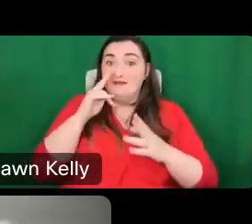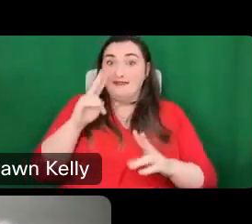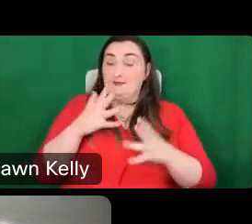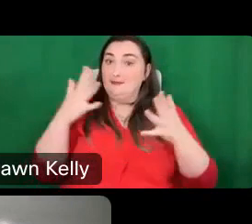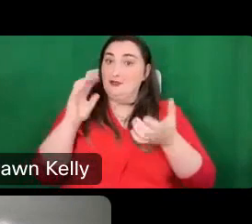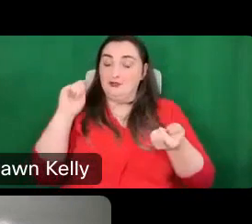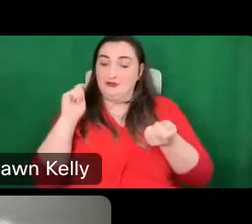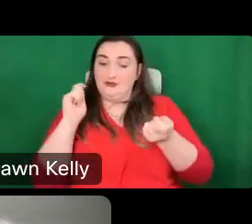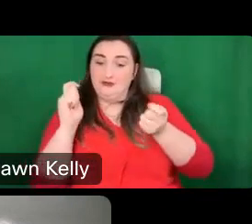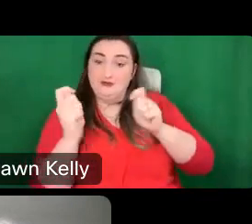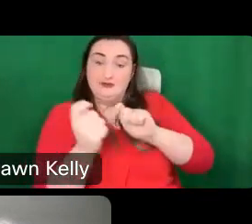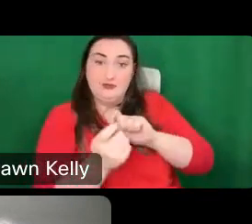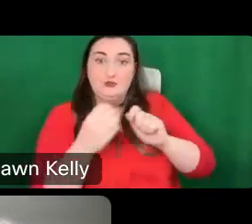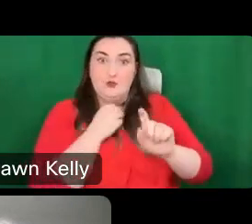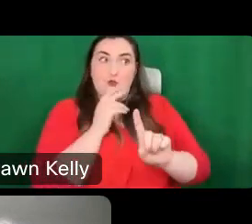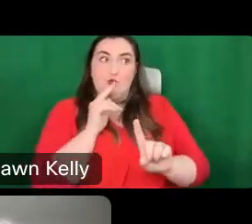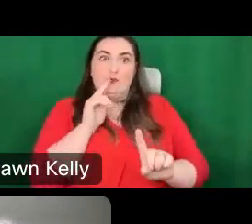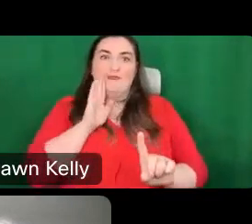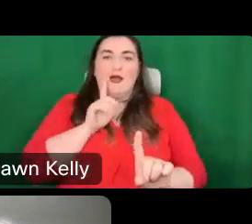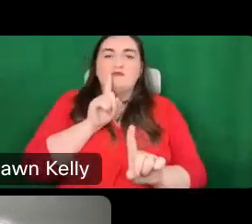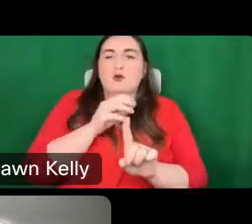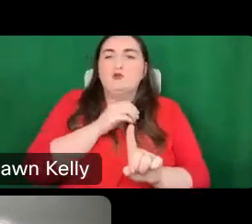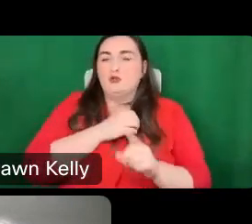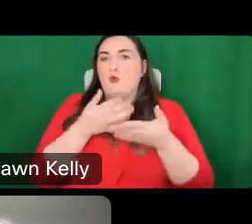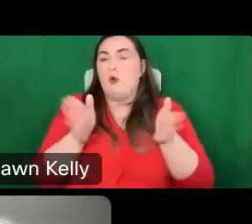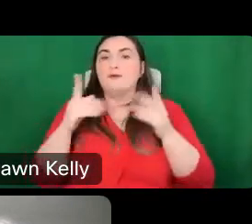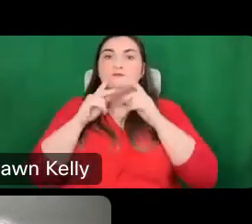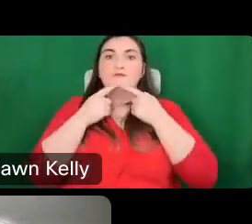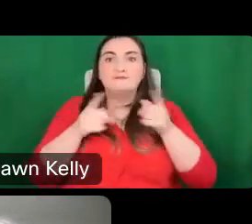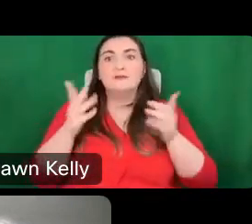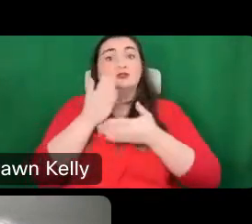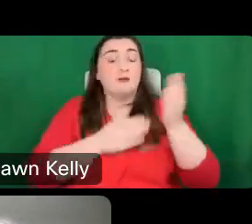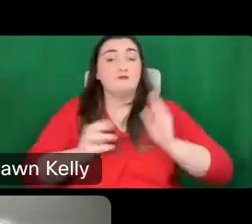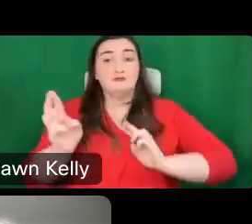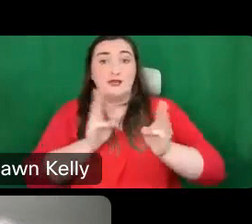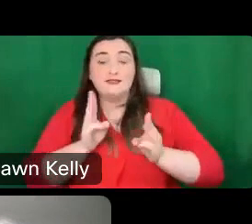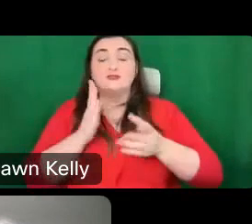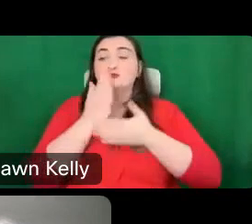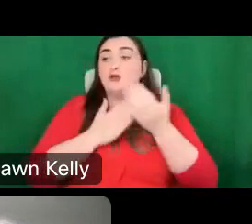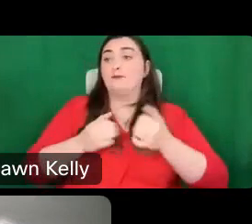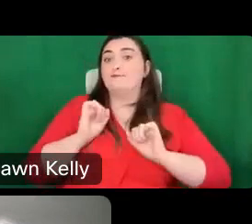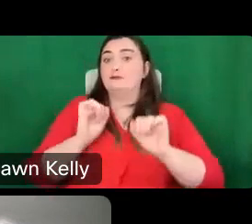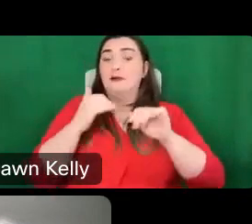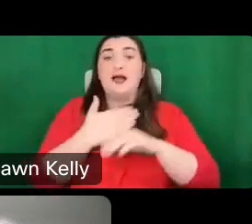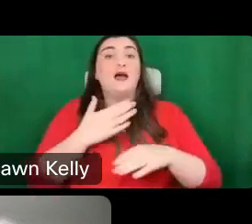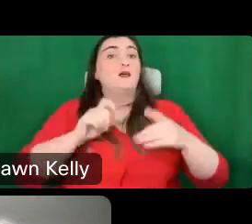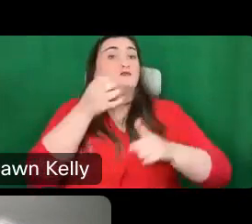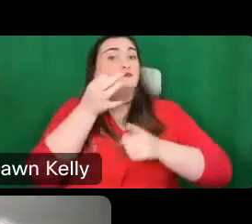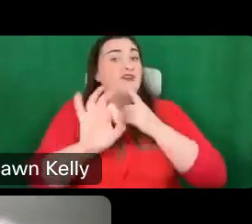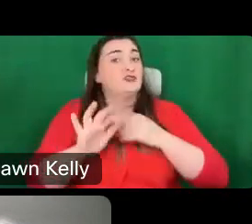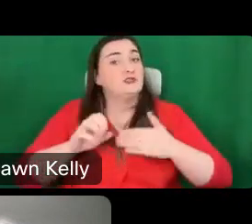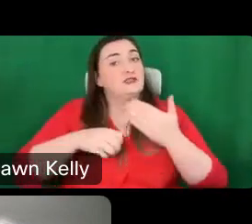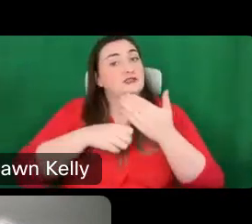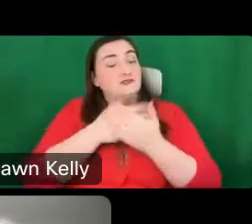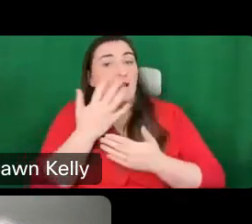change in our approach to open disclosure. And some of that is just practice driven. Some of it is driven by professional development as well within medicine, within